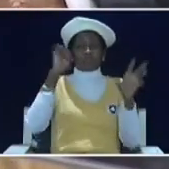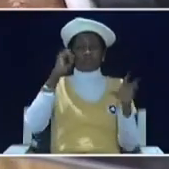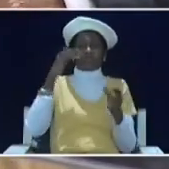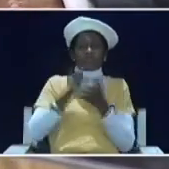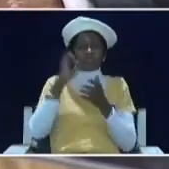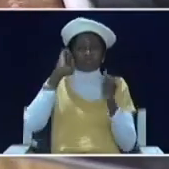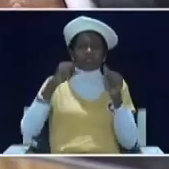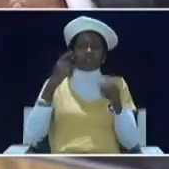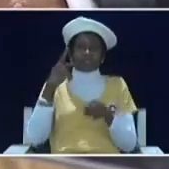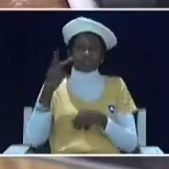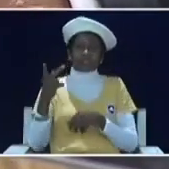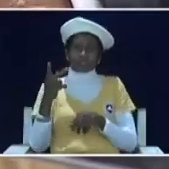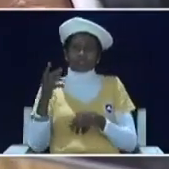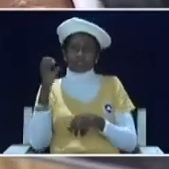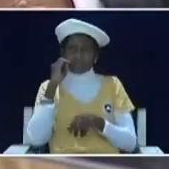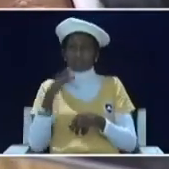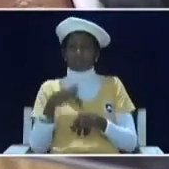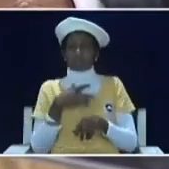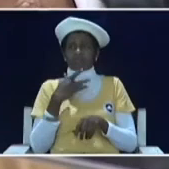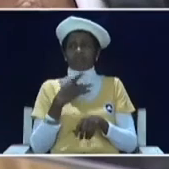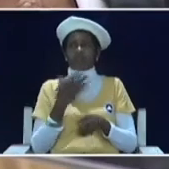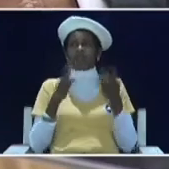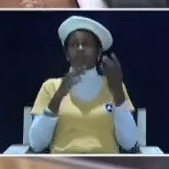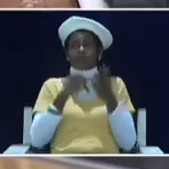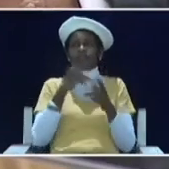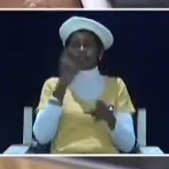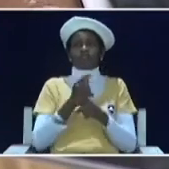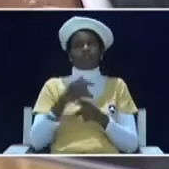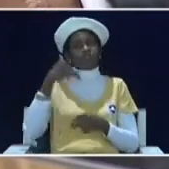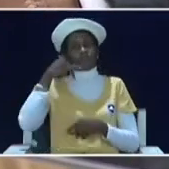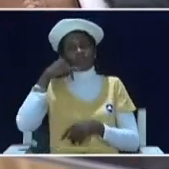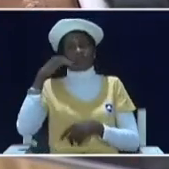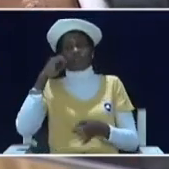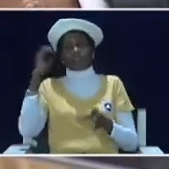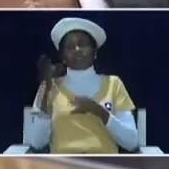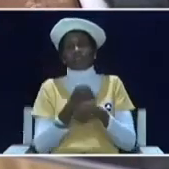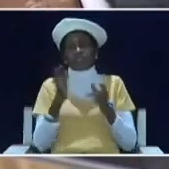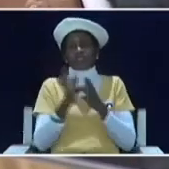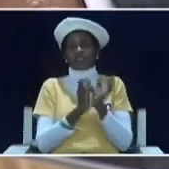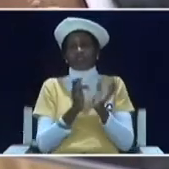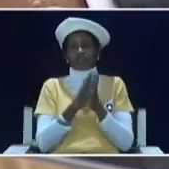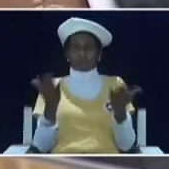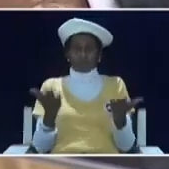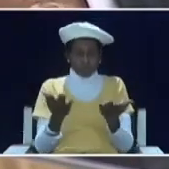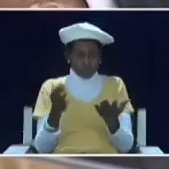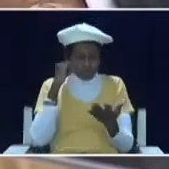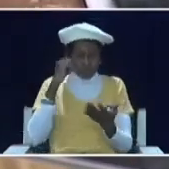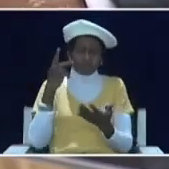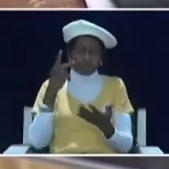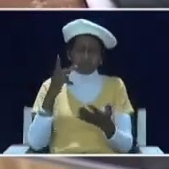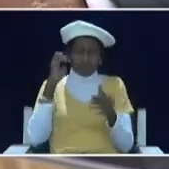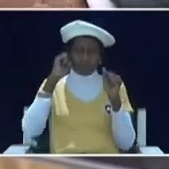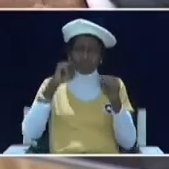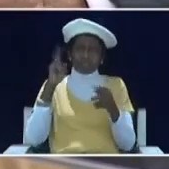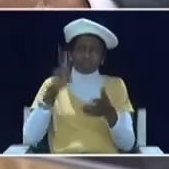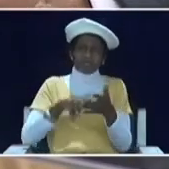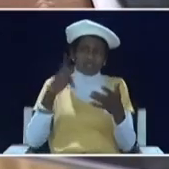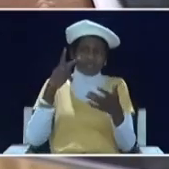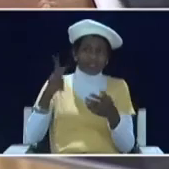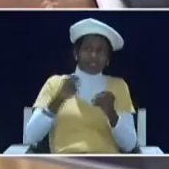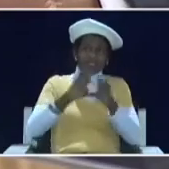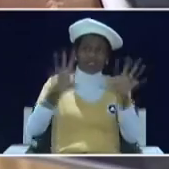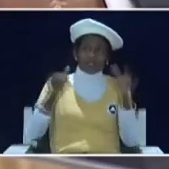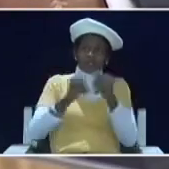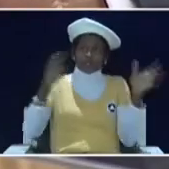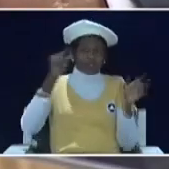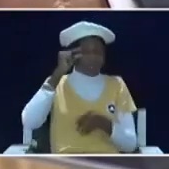could see. I felt, okay, maybe it's just the phone. I took my Bible. I realized I could see clearly